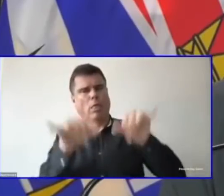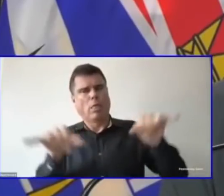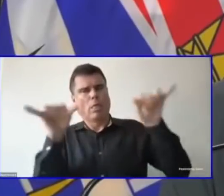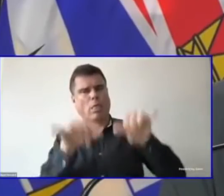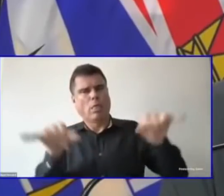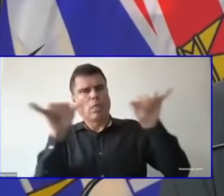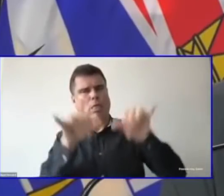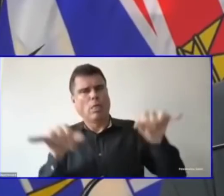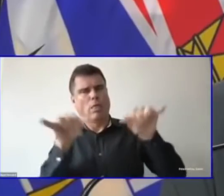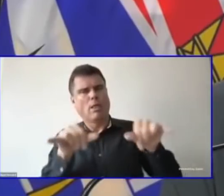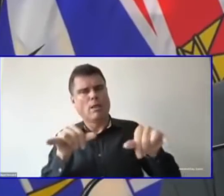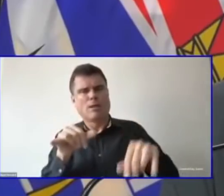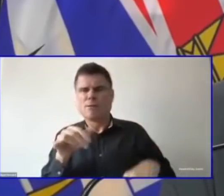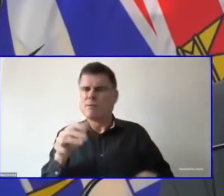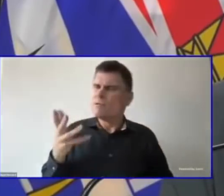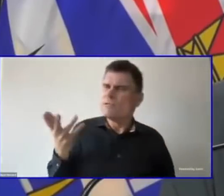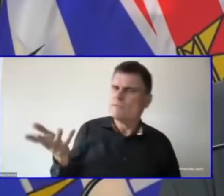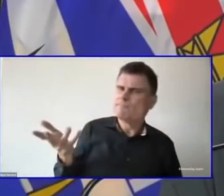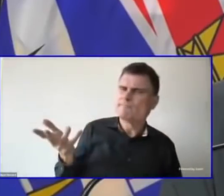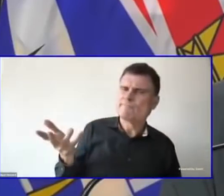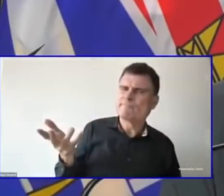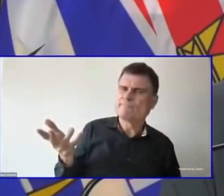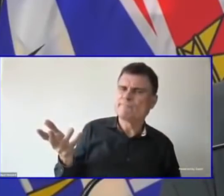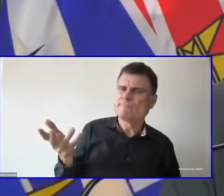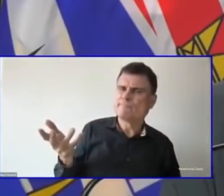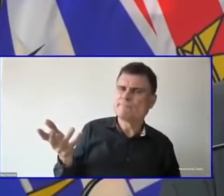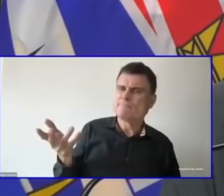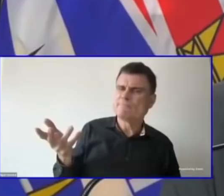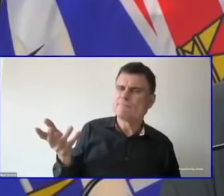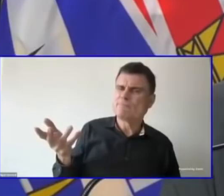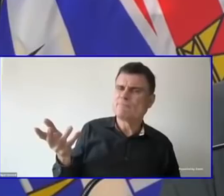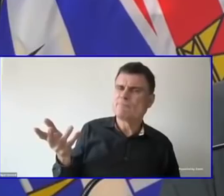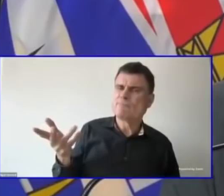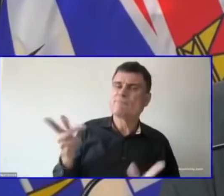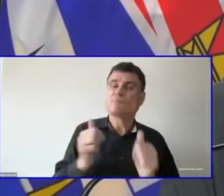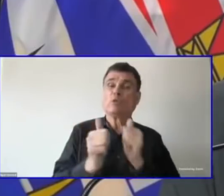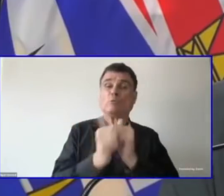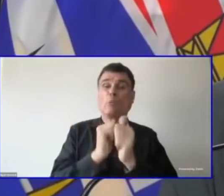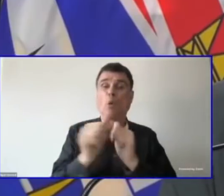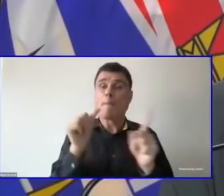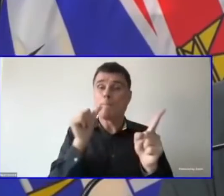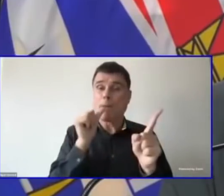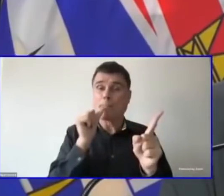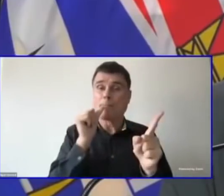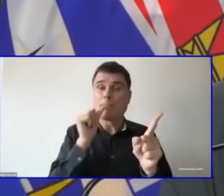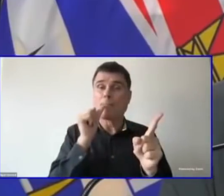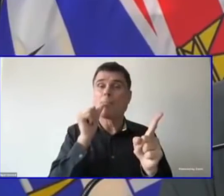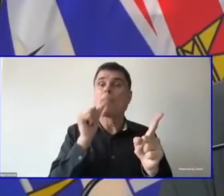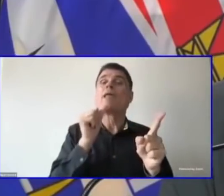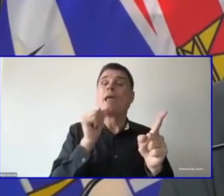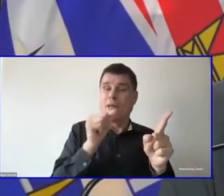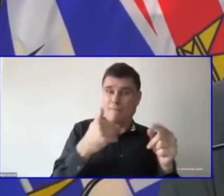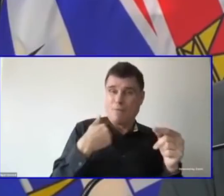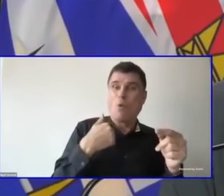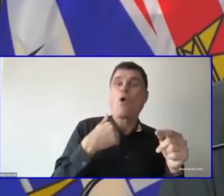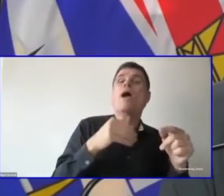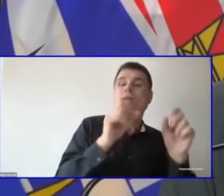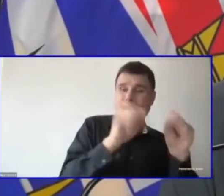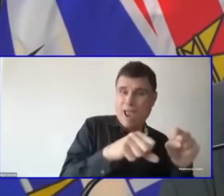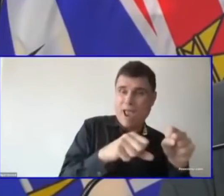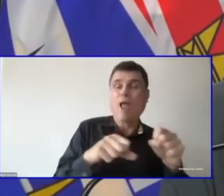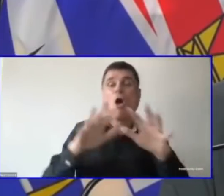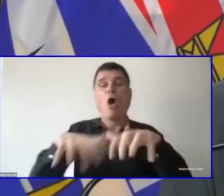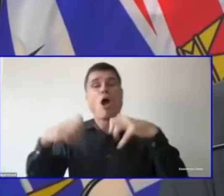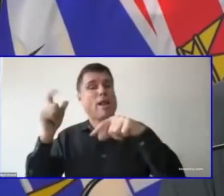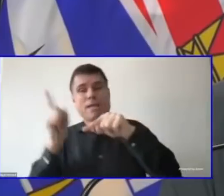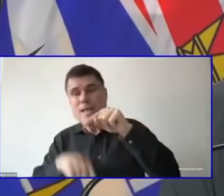a prime example. They could not operate as a movie theater, but they could as a sports pub. The vaccine card mandate, the customers must be vaccinated,